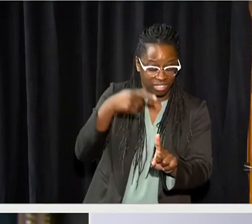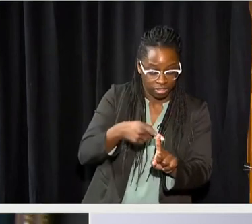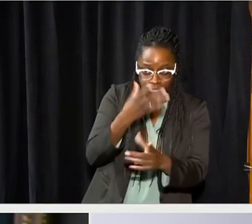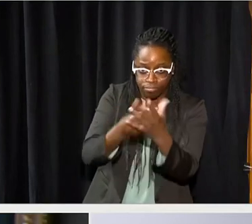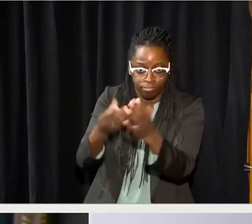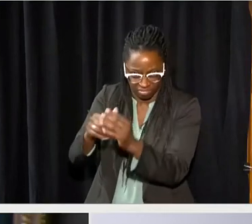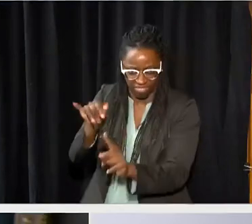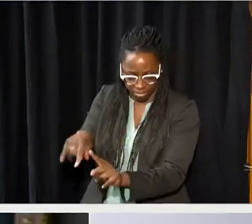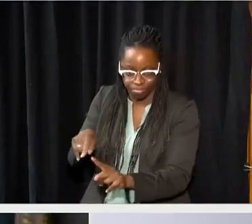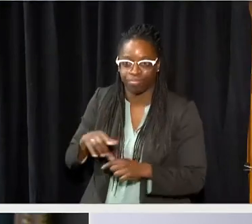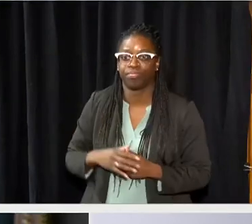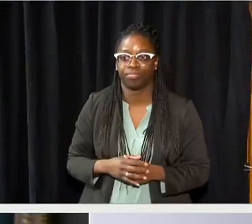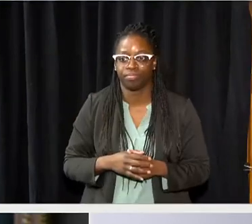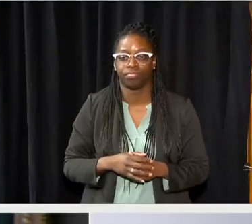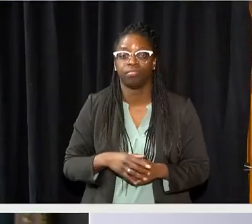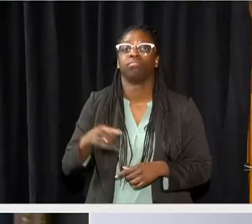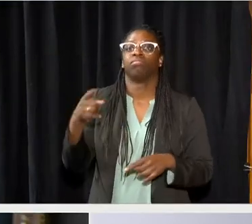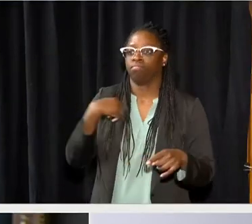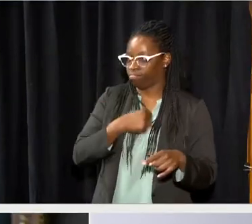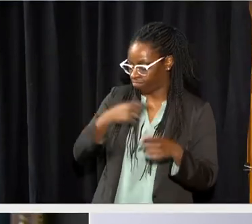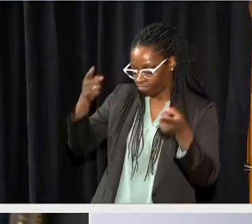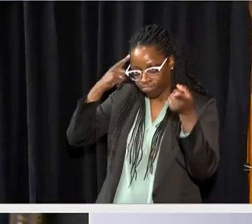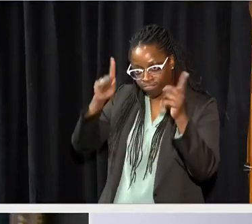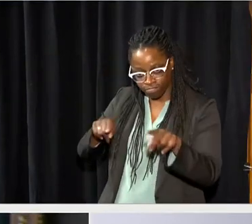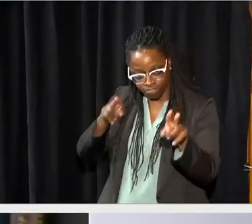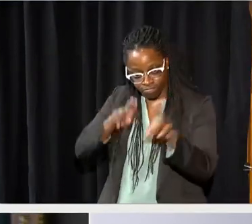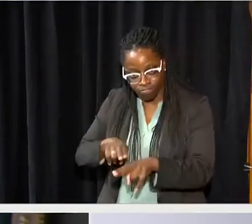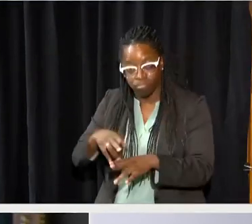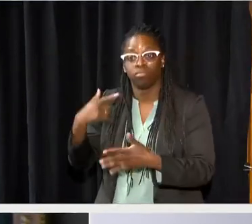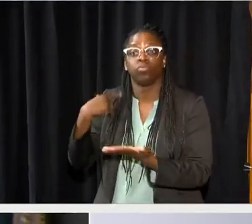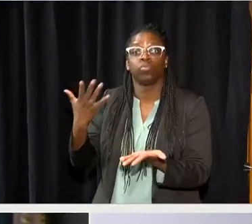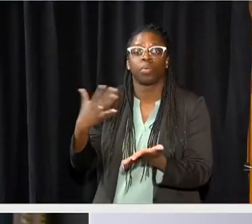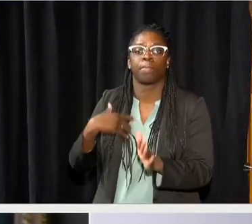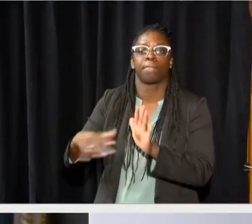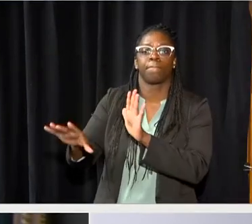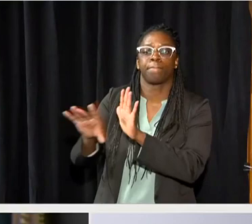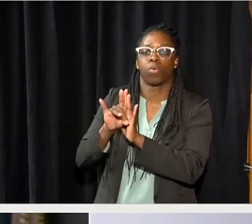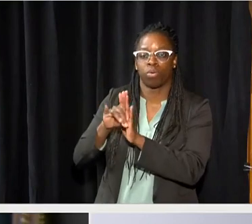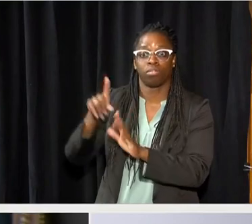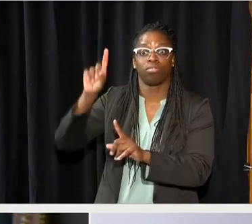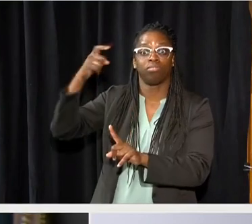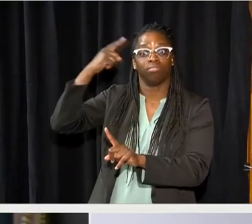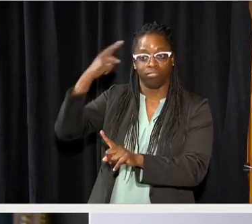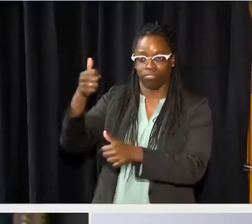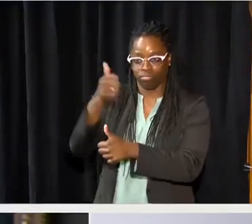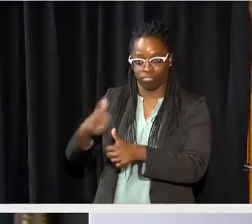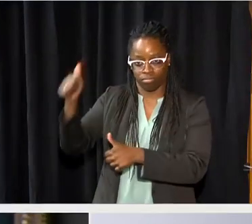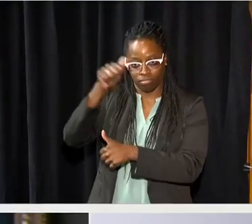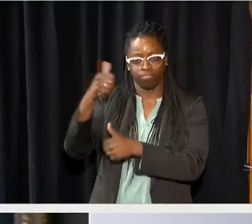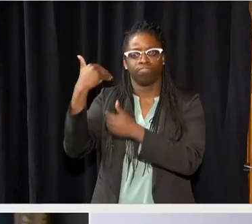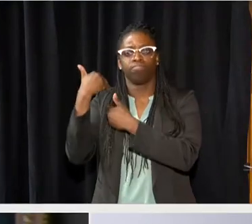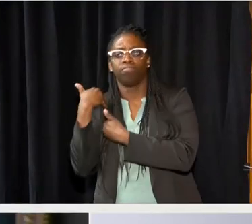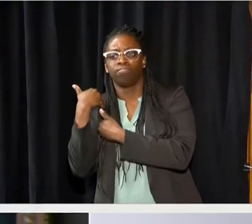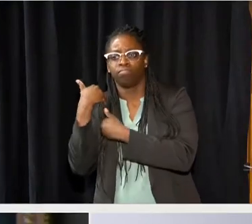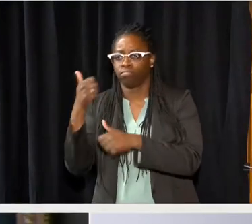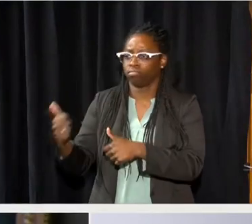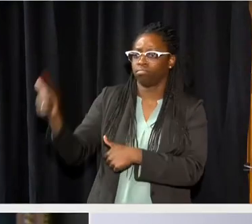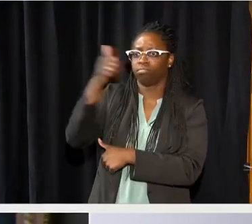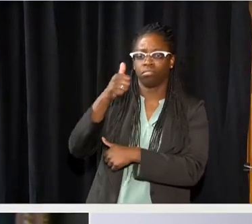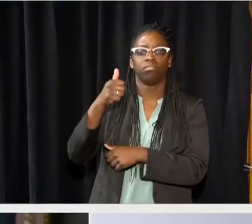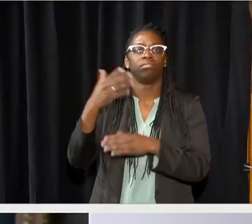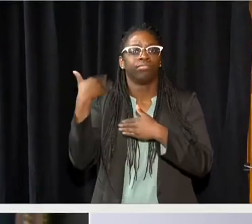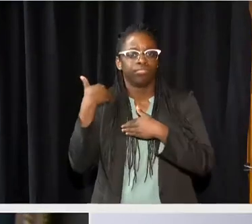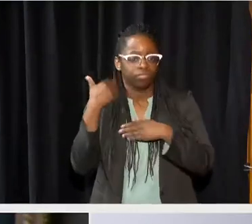The congressional delegation delivered. And we appointed our first ever cabinet-level Secretary of Veterans